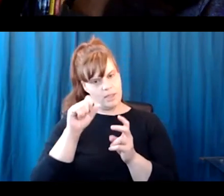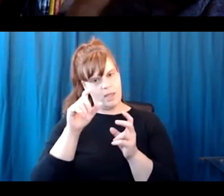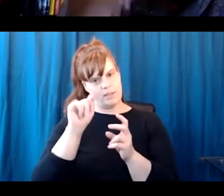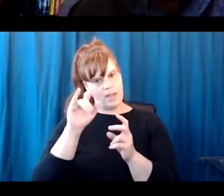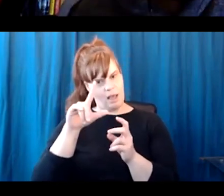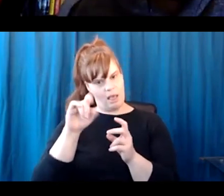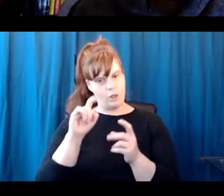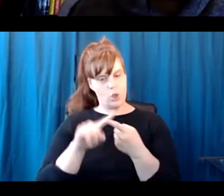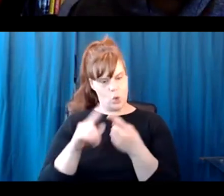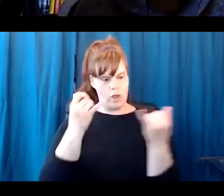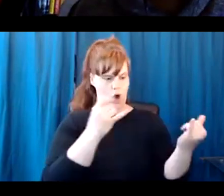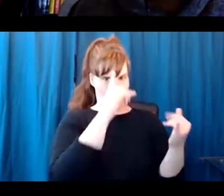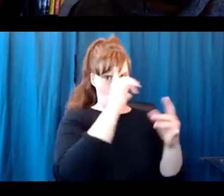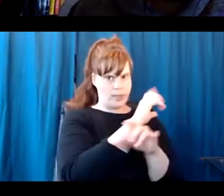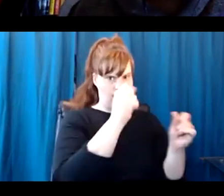Sower.